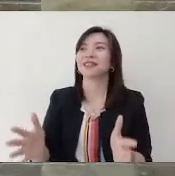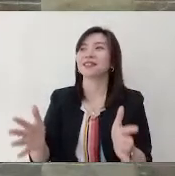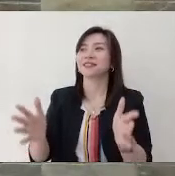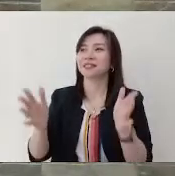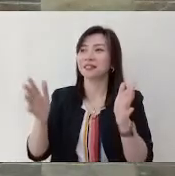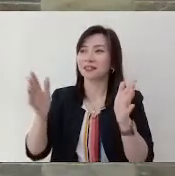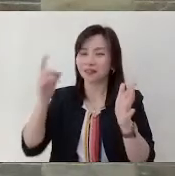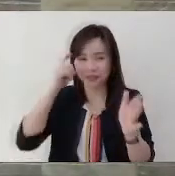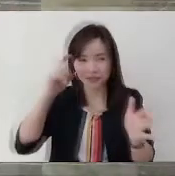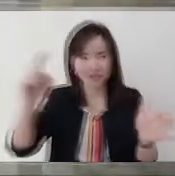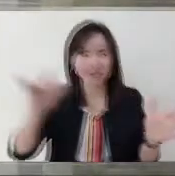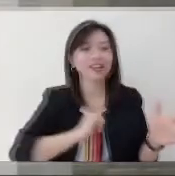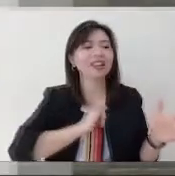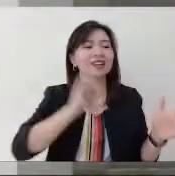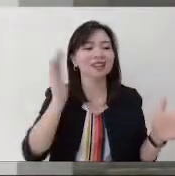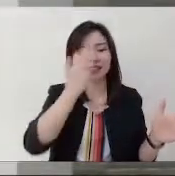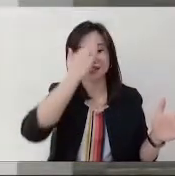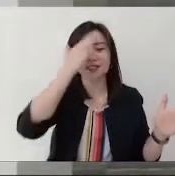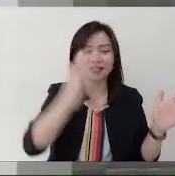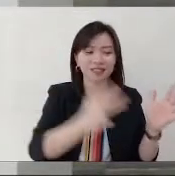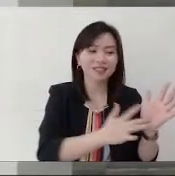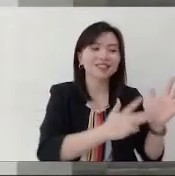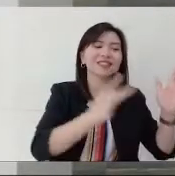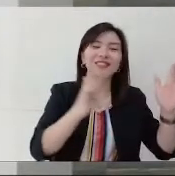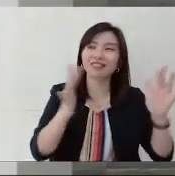Savior. For I know